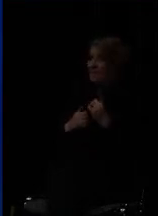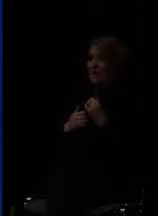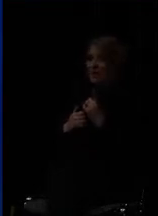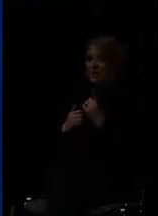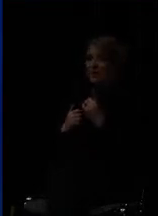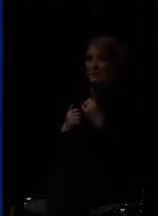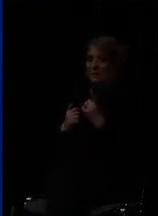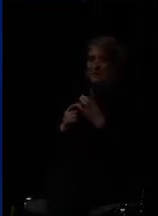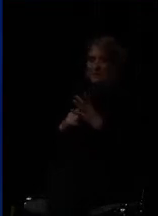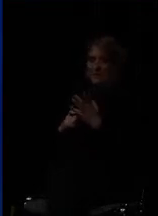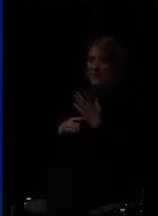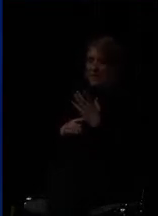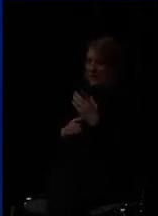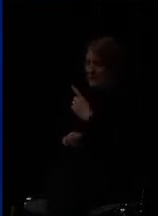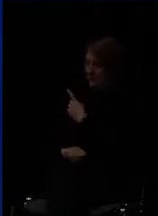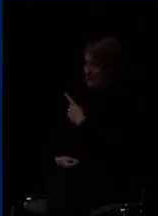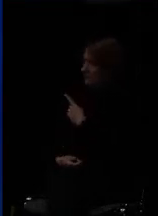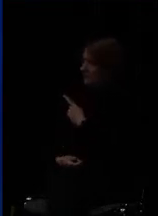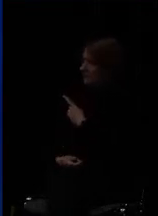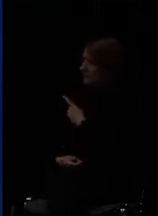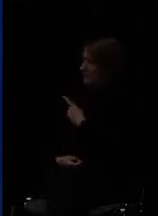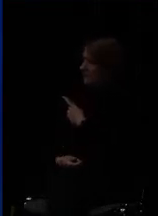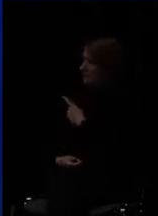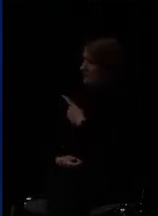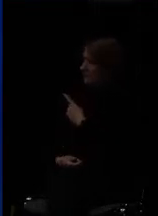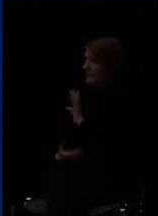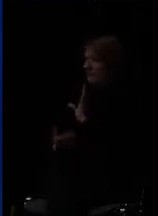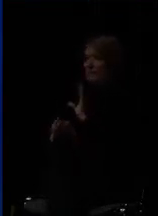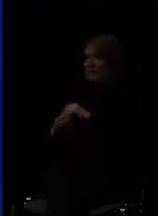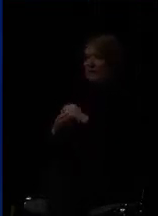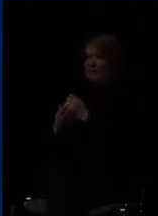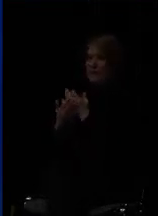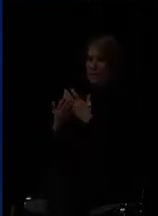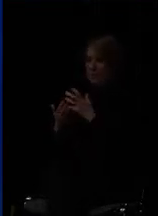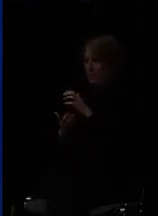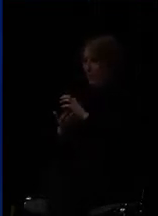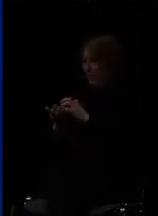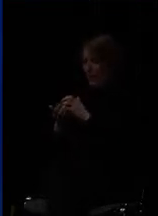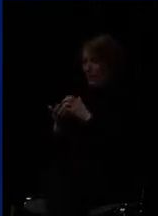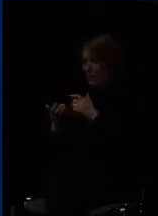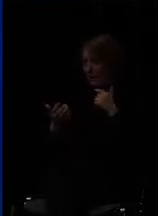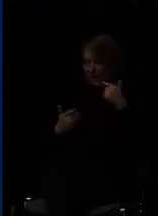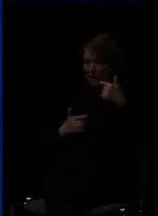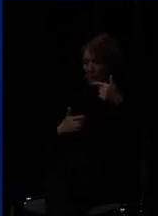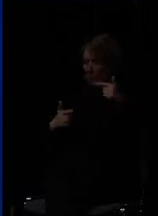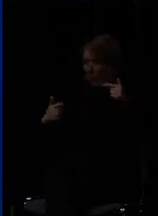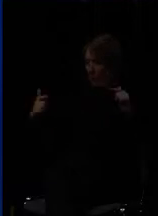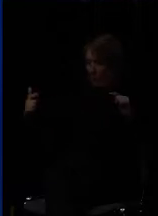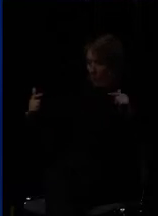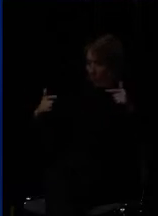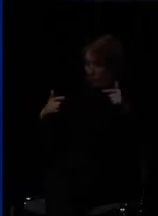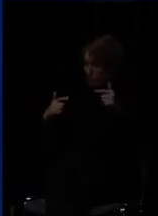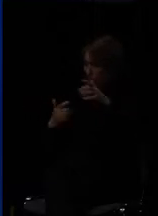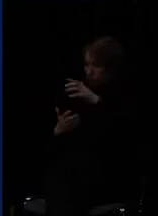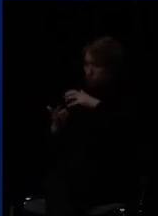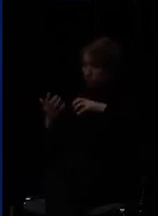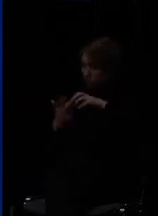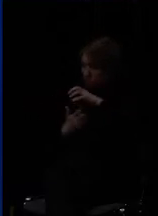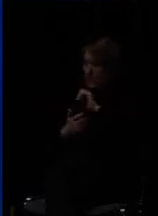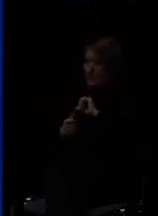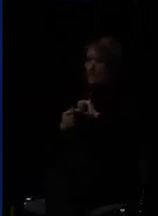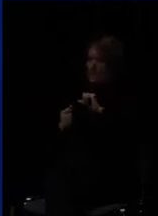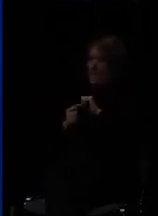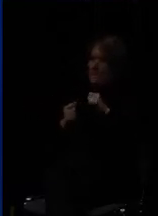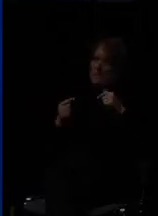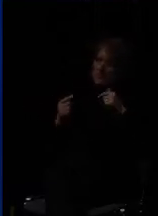that it was going to involve a lot of complex camera work, and the best way to communicate